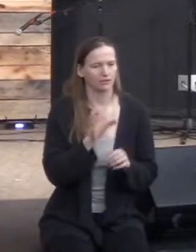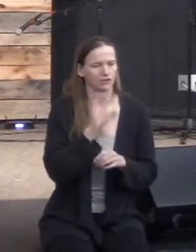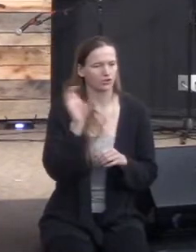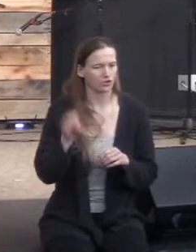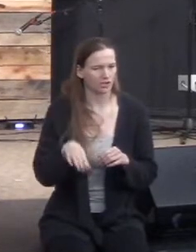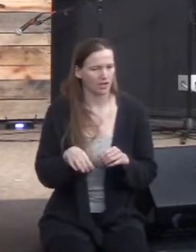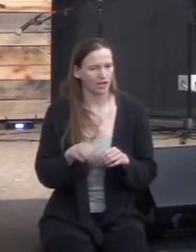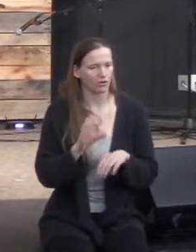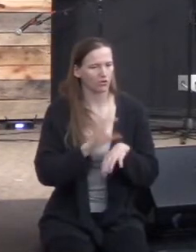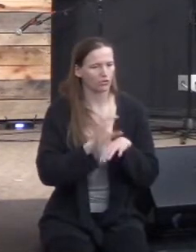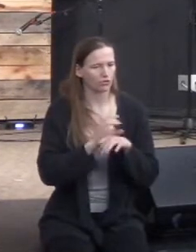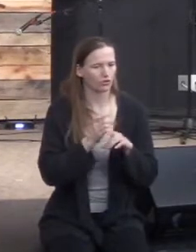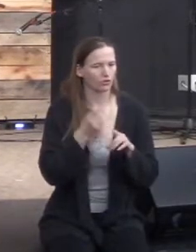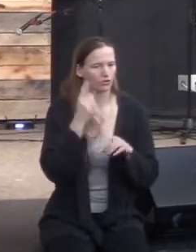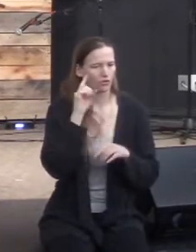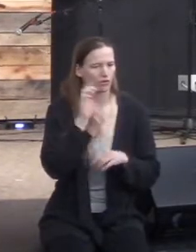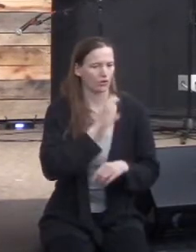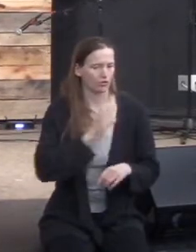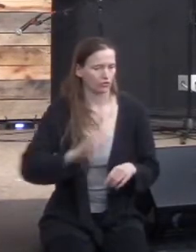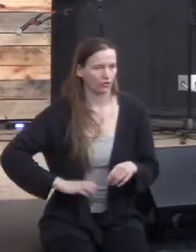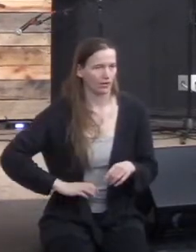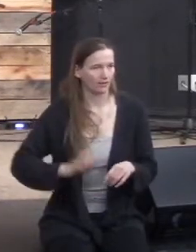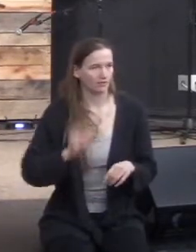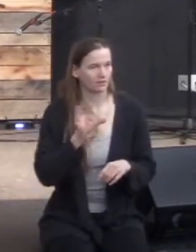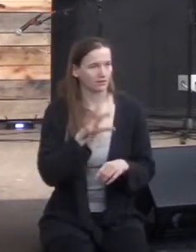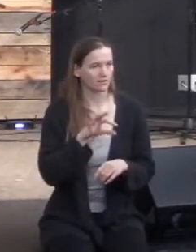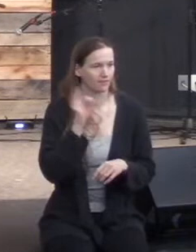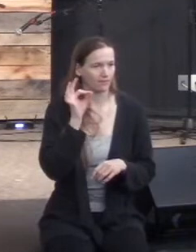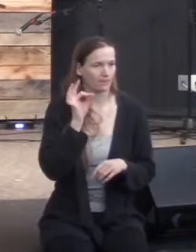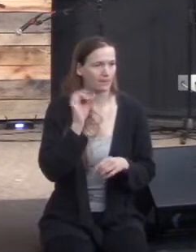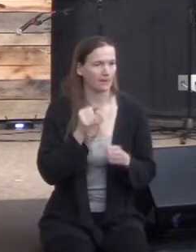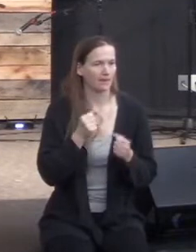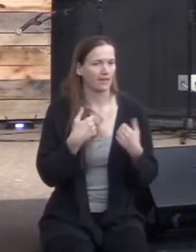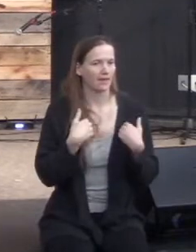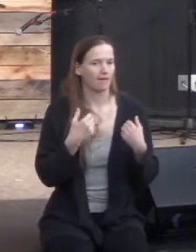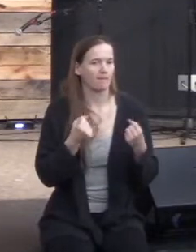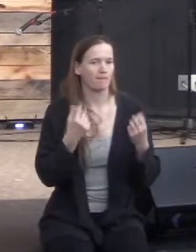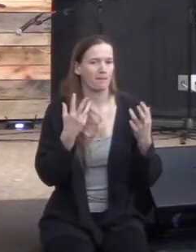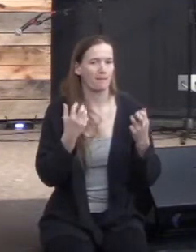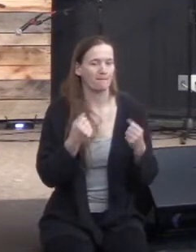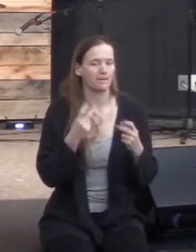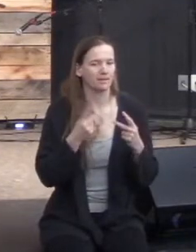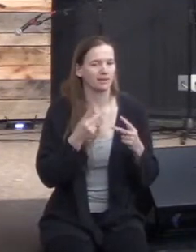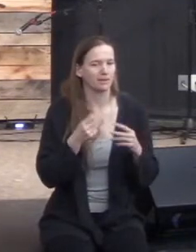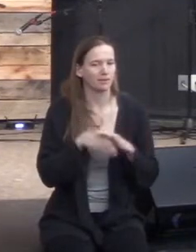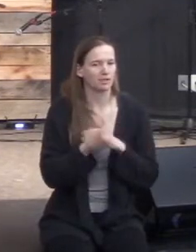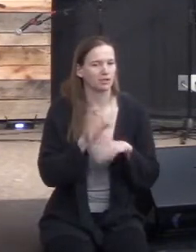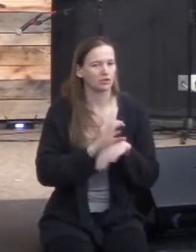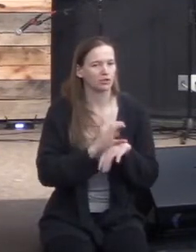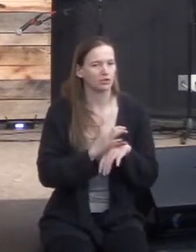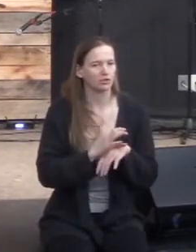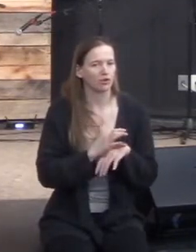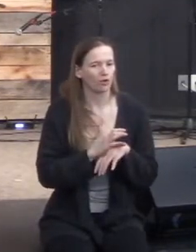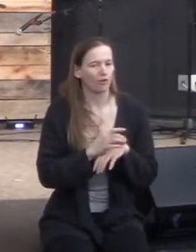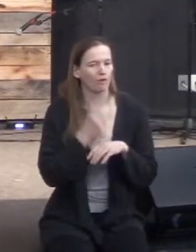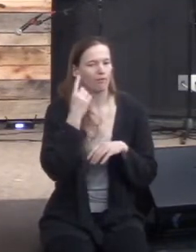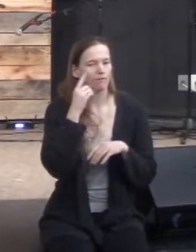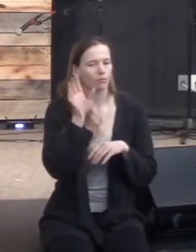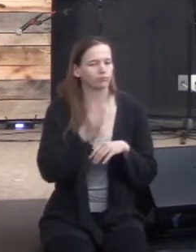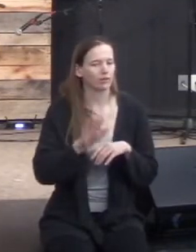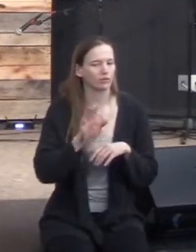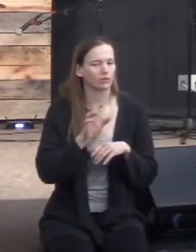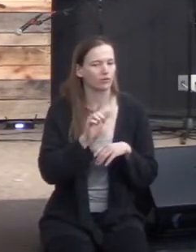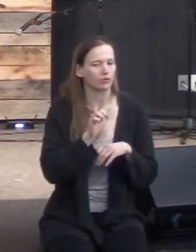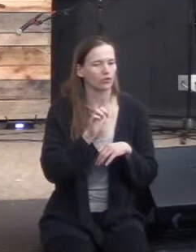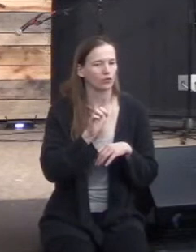of our demographic and our membership that had been a disciple for 25 years or more. And they started going, you